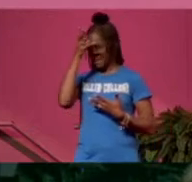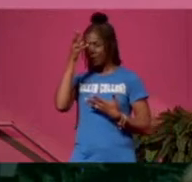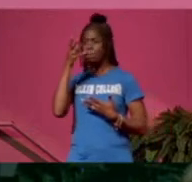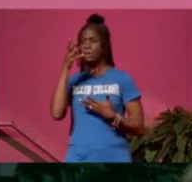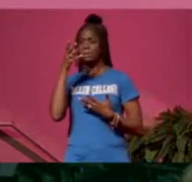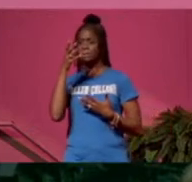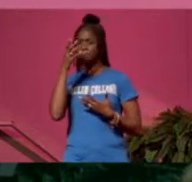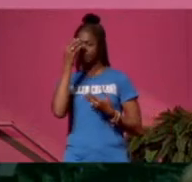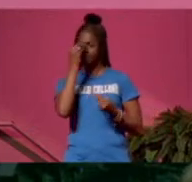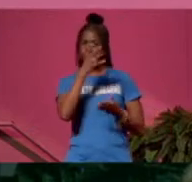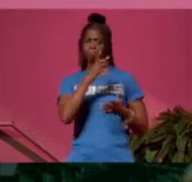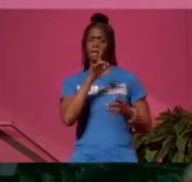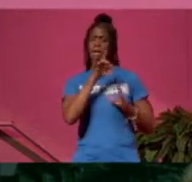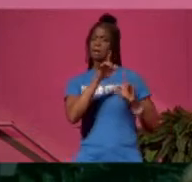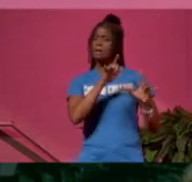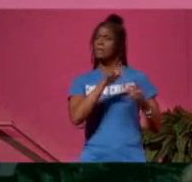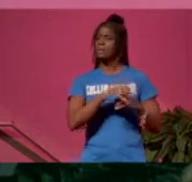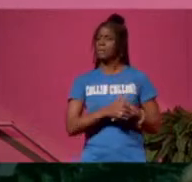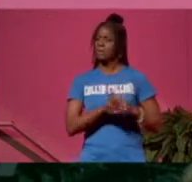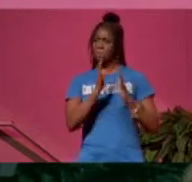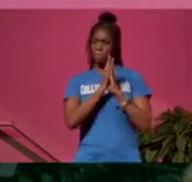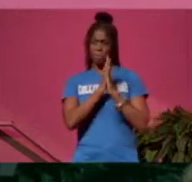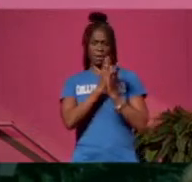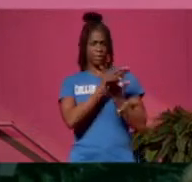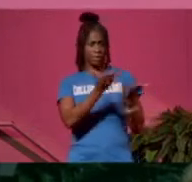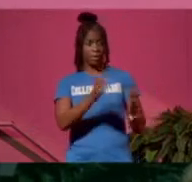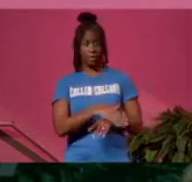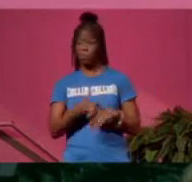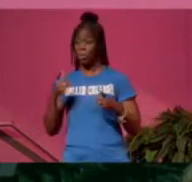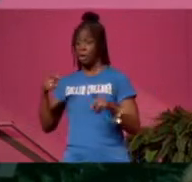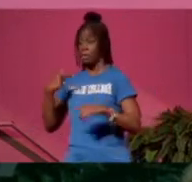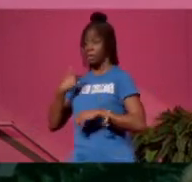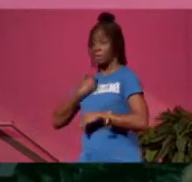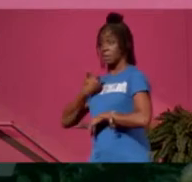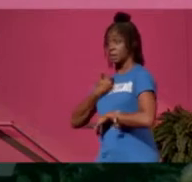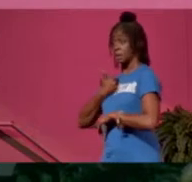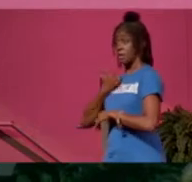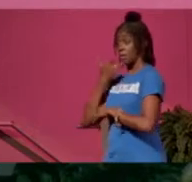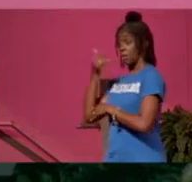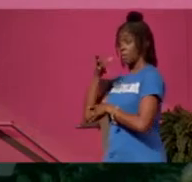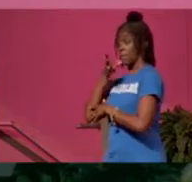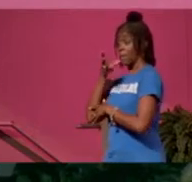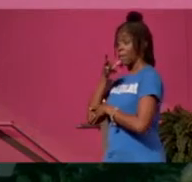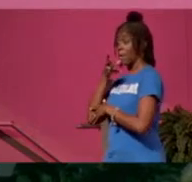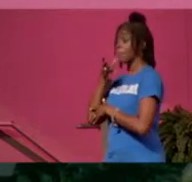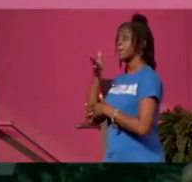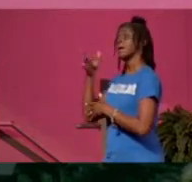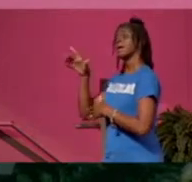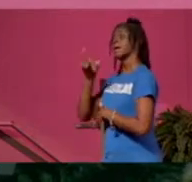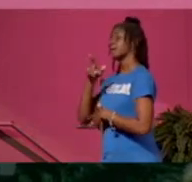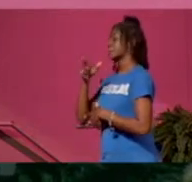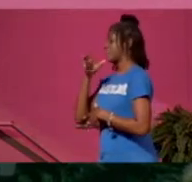me. Even in my, I called my mama this morning. I said, pray for me. I'm